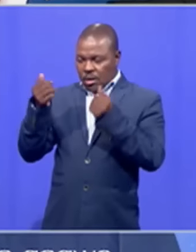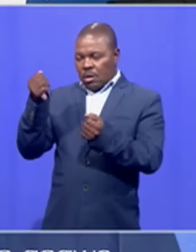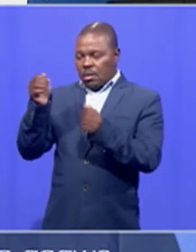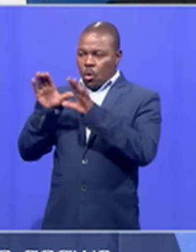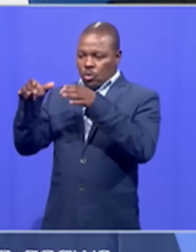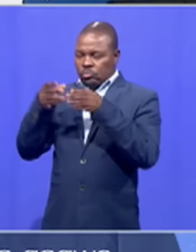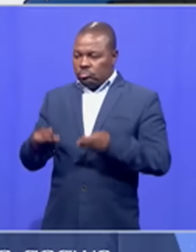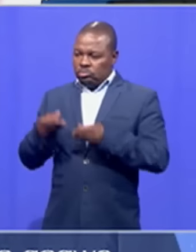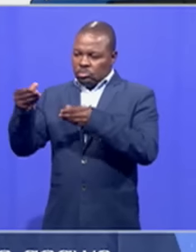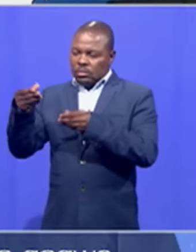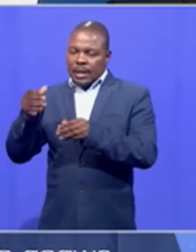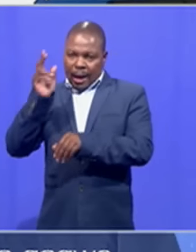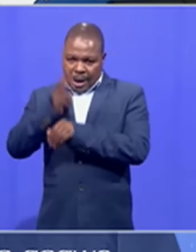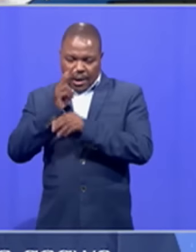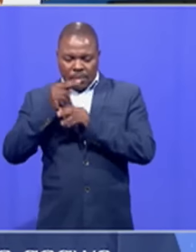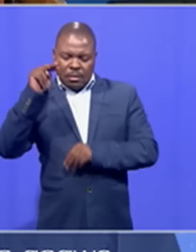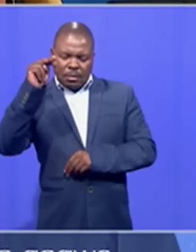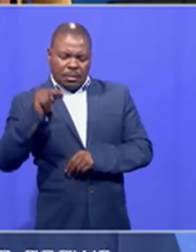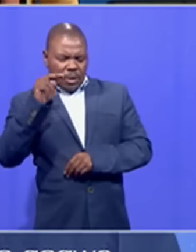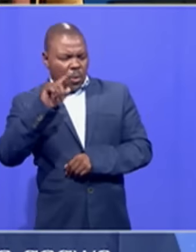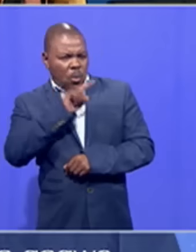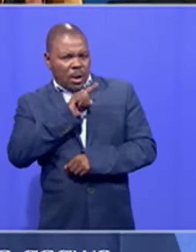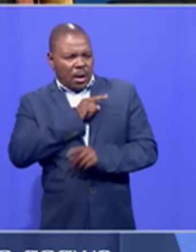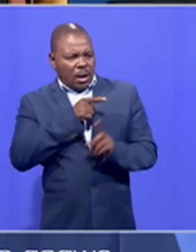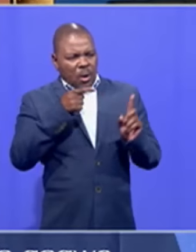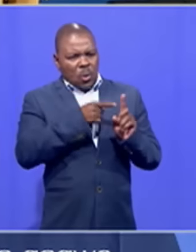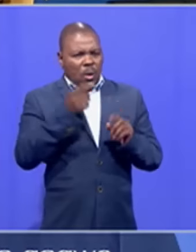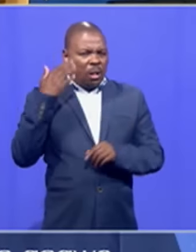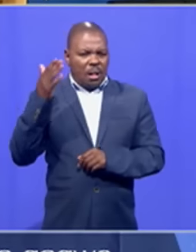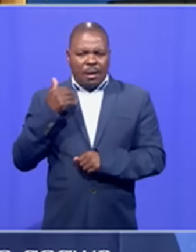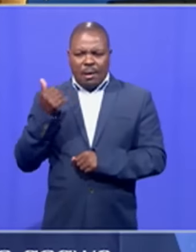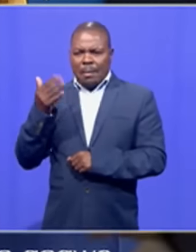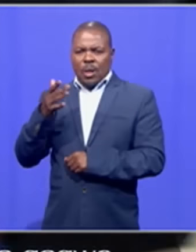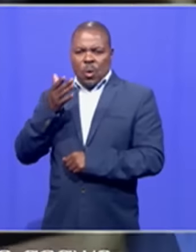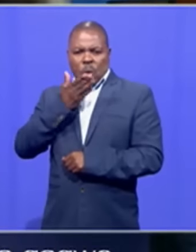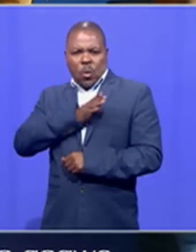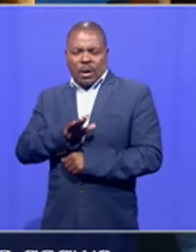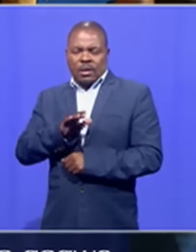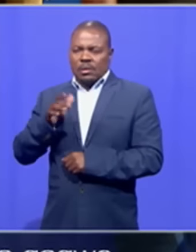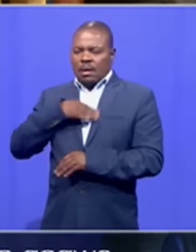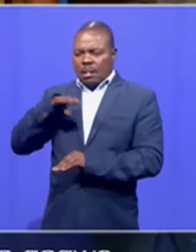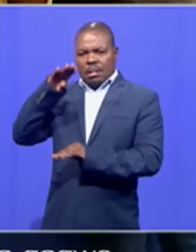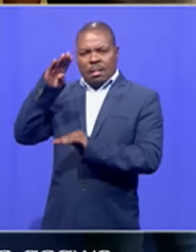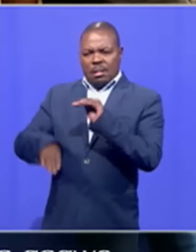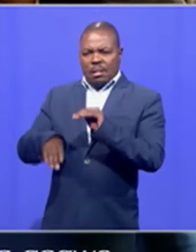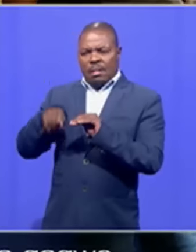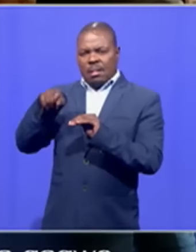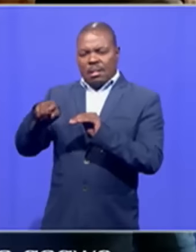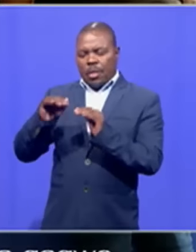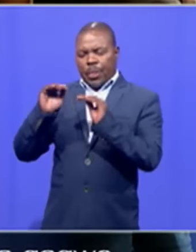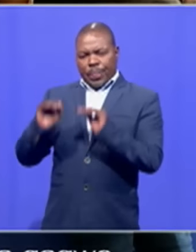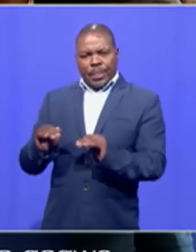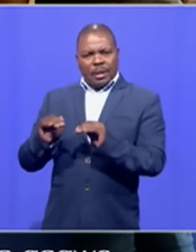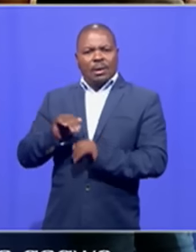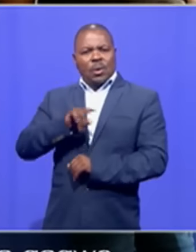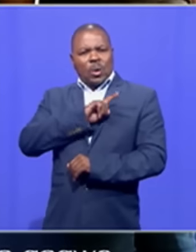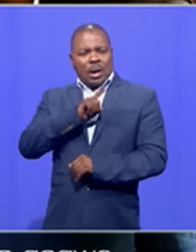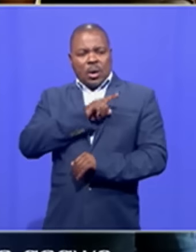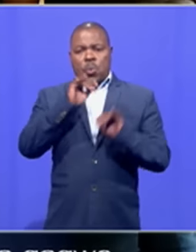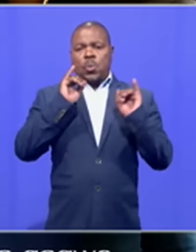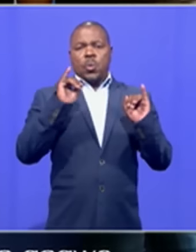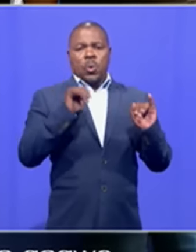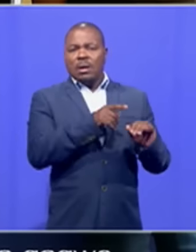bommagistrata go lebelela leiso mabaka a Shannick boipiletšong bja gagwe bja go bebofaletšwa kotlo ya melato ya gagwe go sa kgathalege bogole